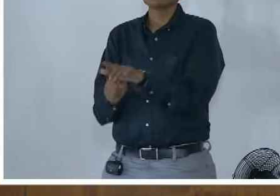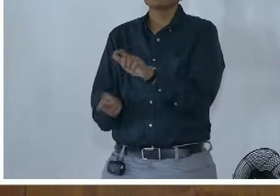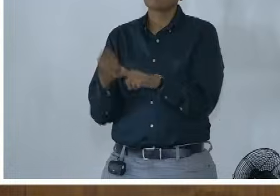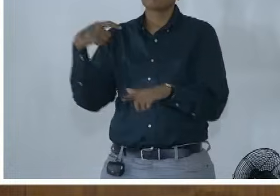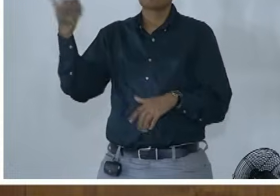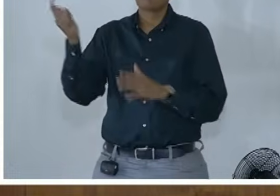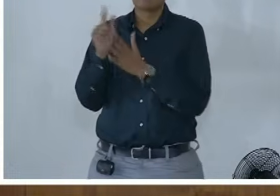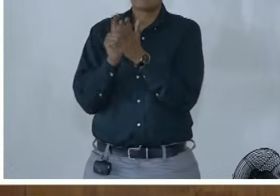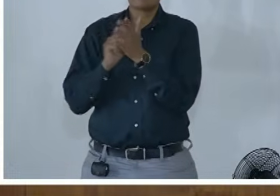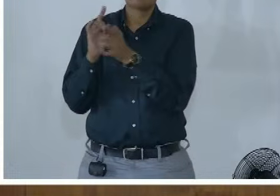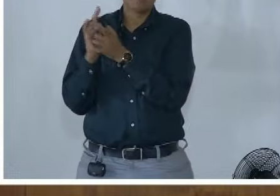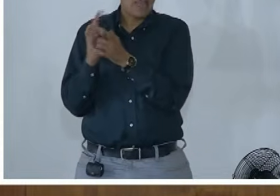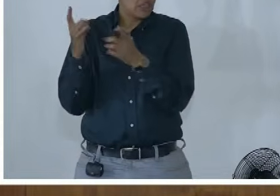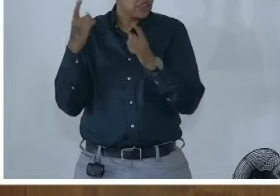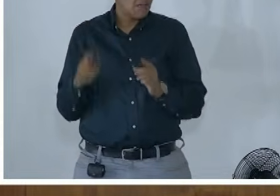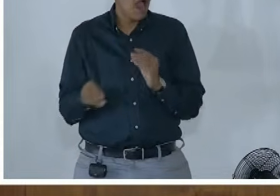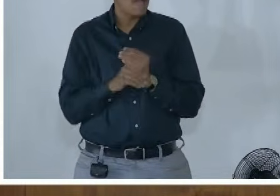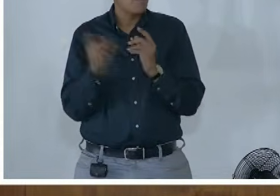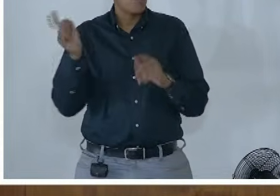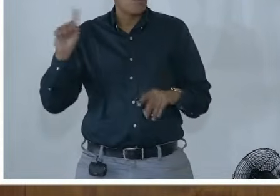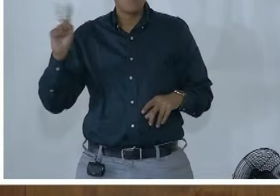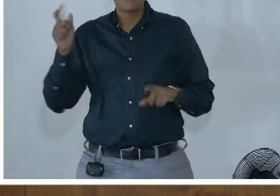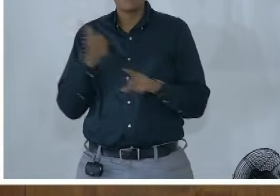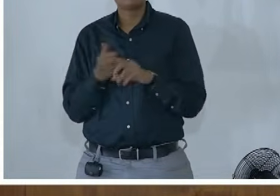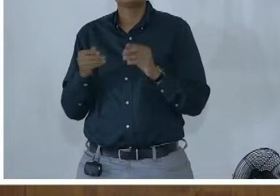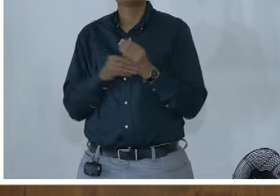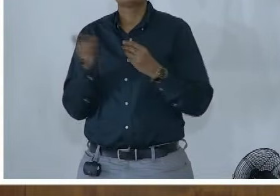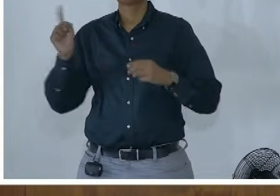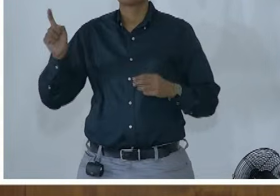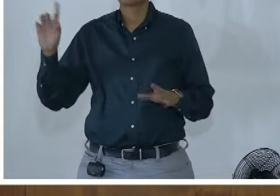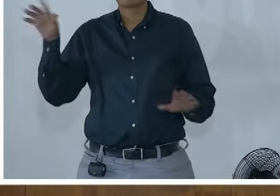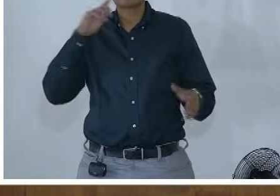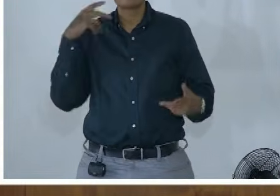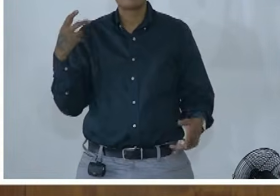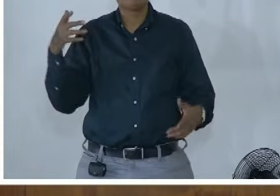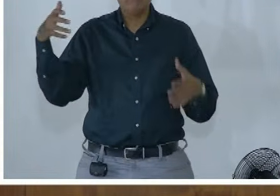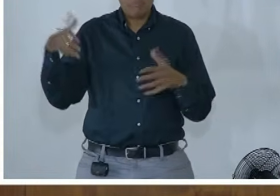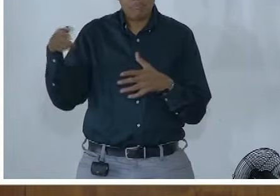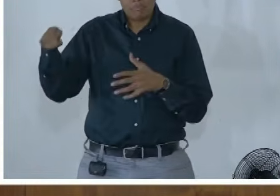a legal relationship where a party is